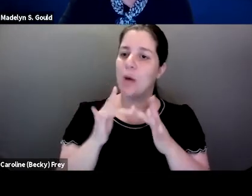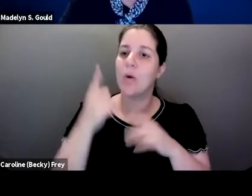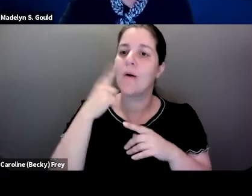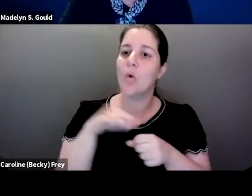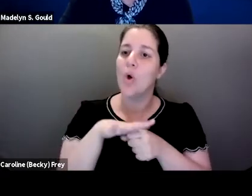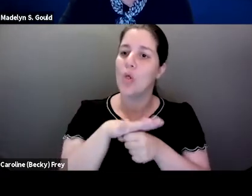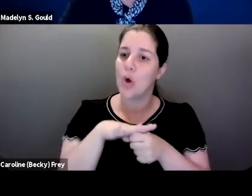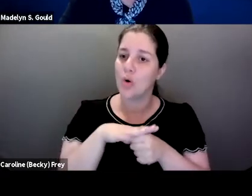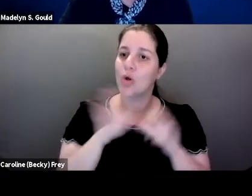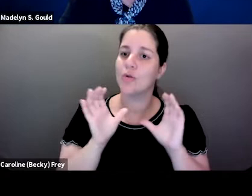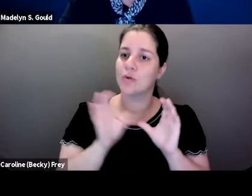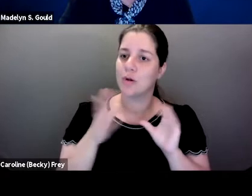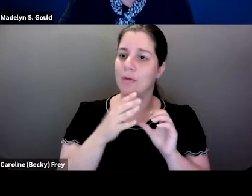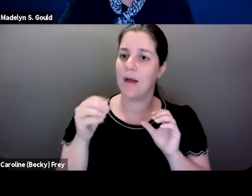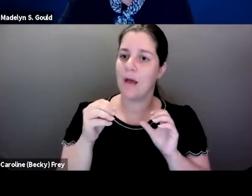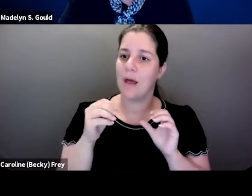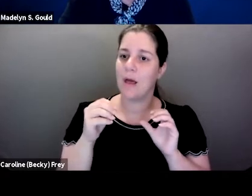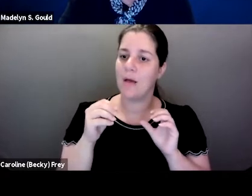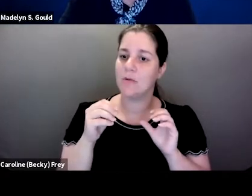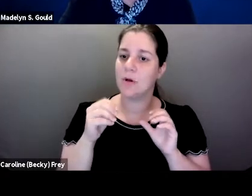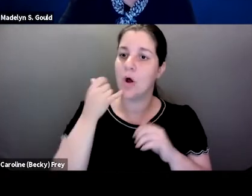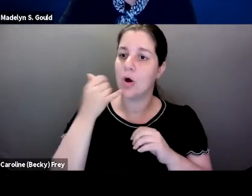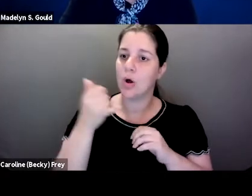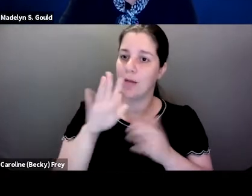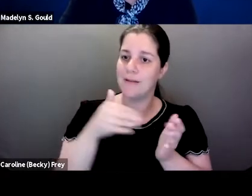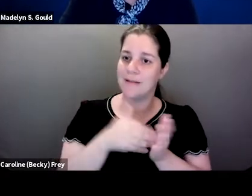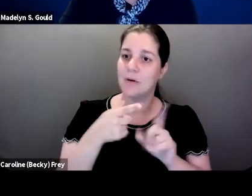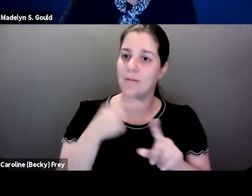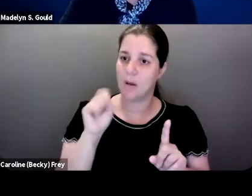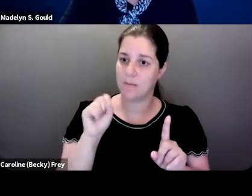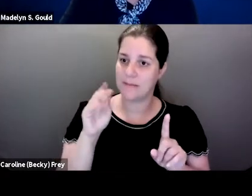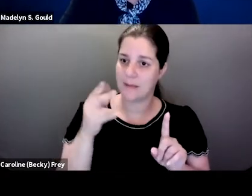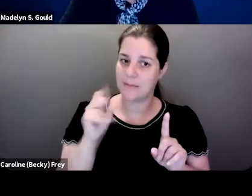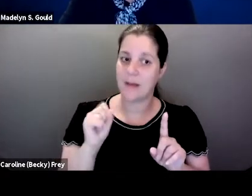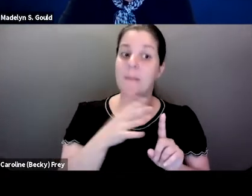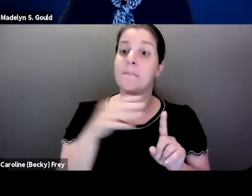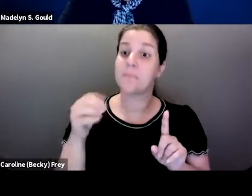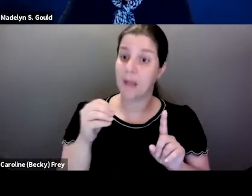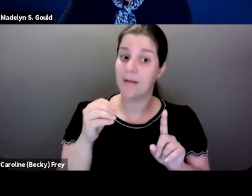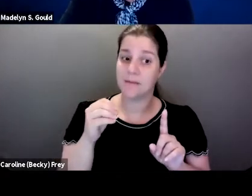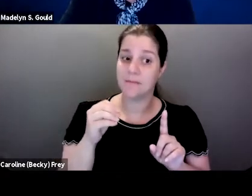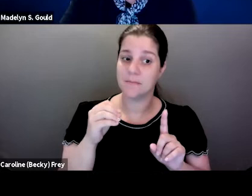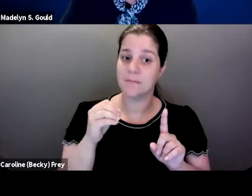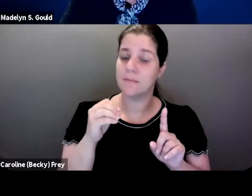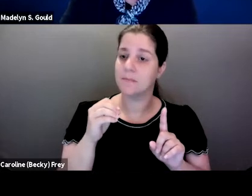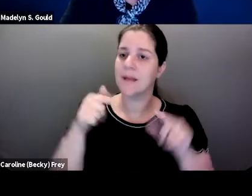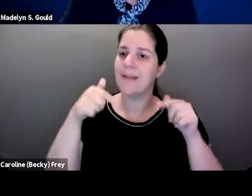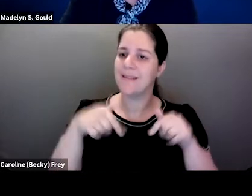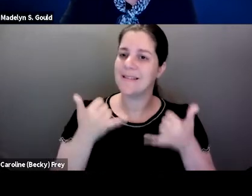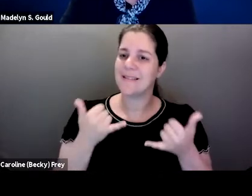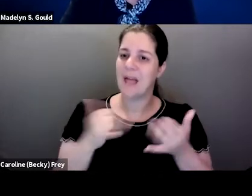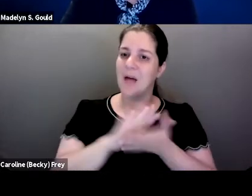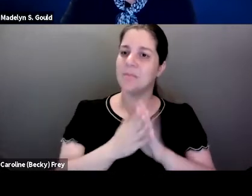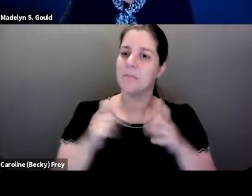local certified call centers by SAMHSA, and that this is now the lifeline